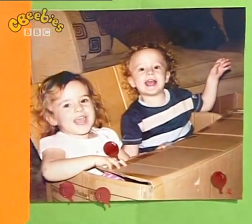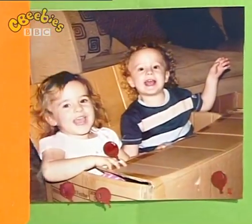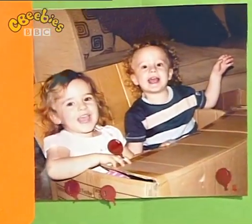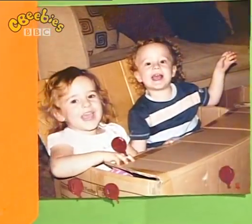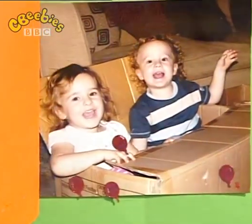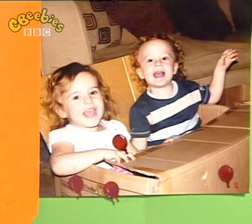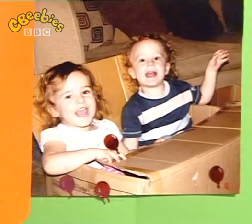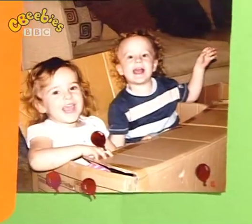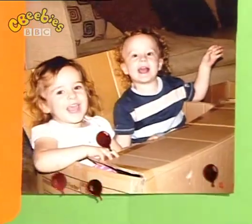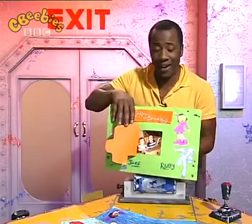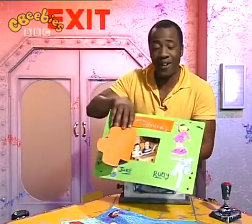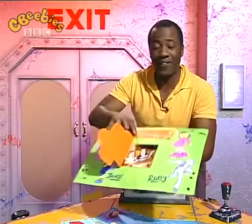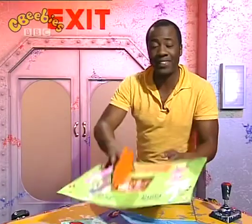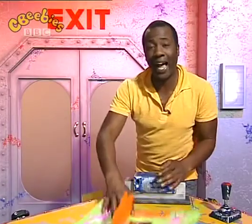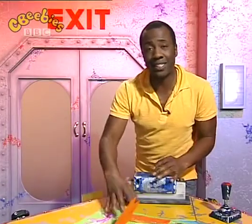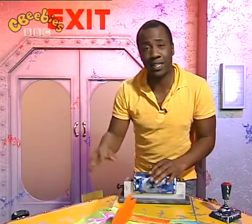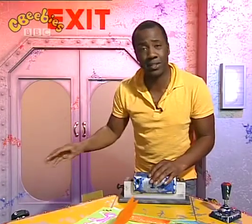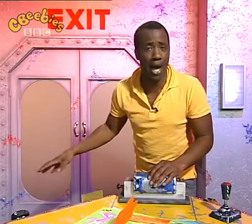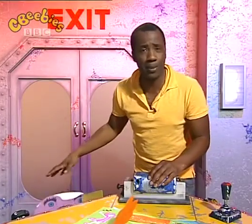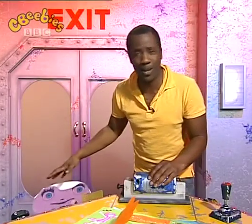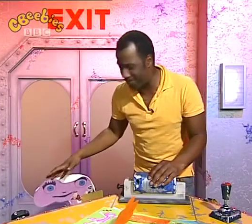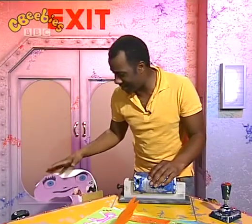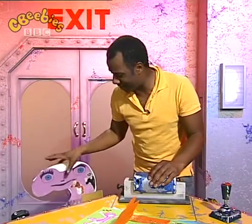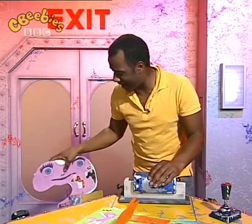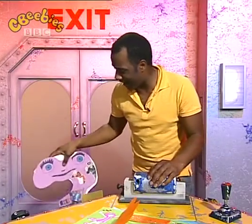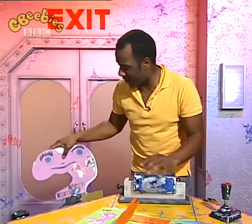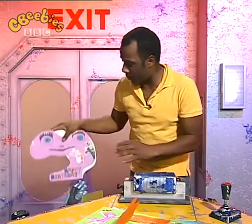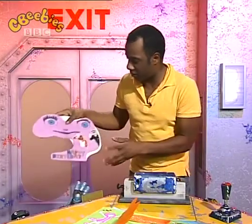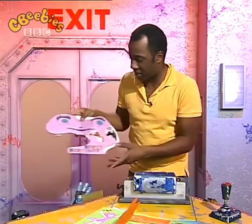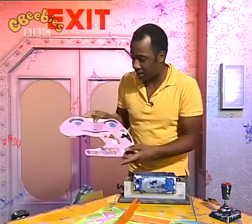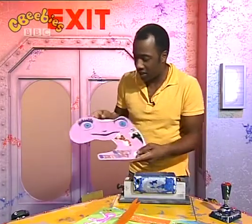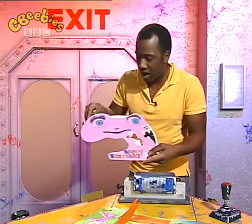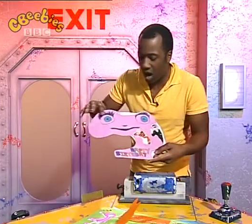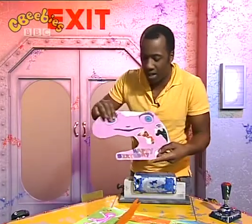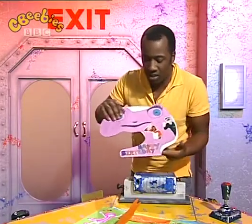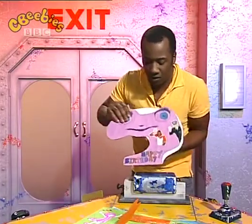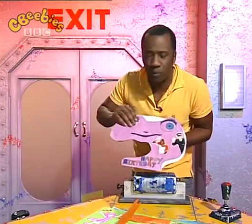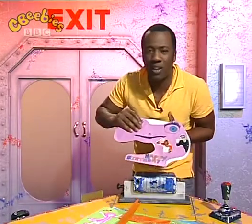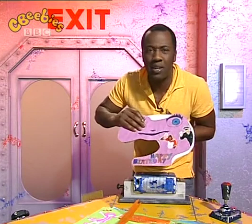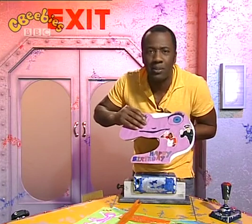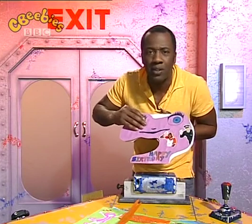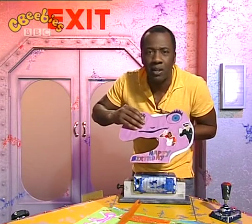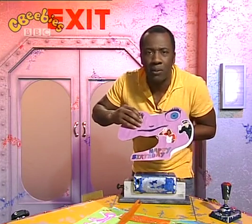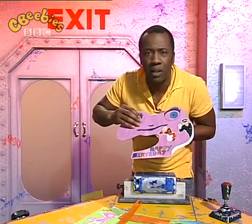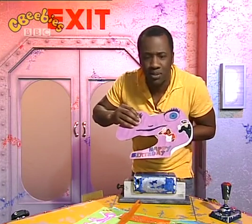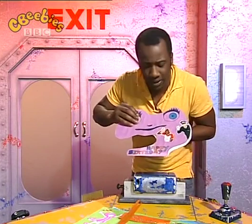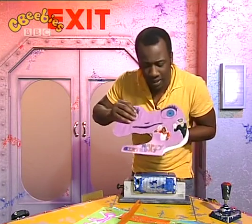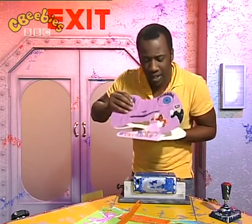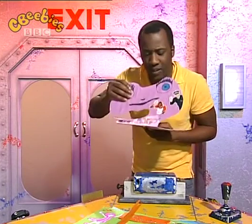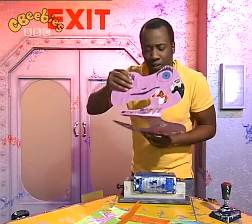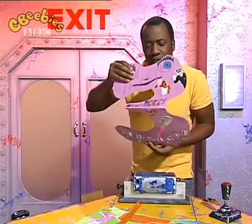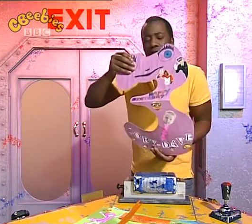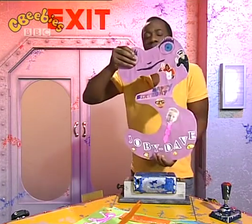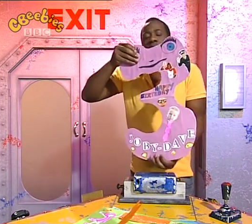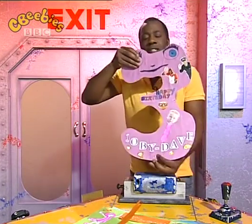and all your friends and family. Have a fantastic double birthday. Oh, what's this? The eyes from one of the numbers from the Number Jacks.